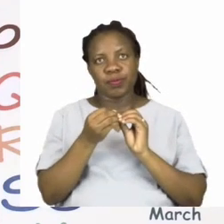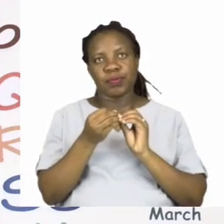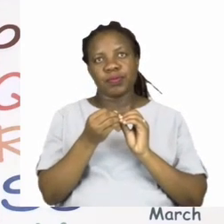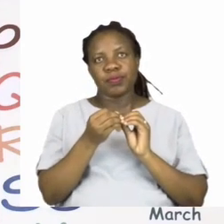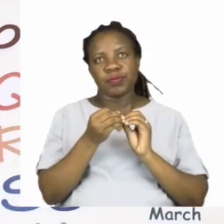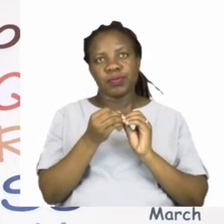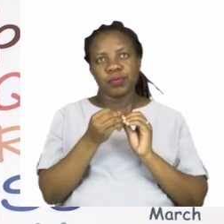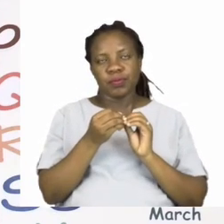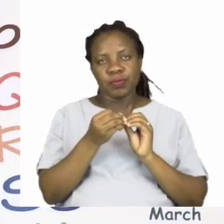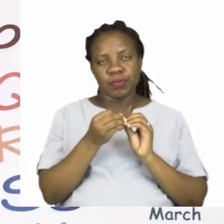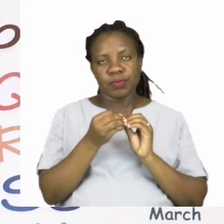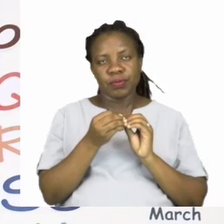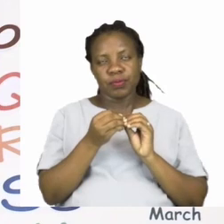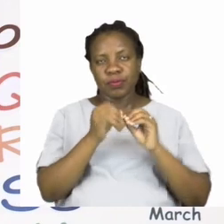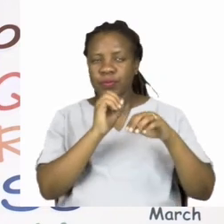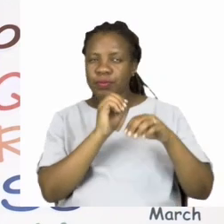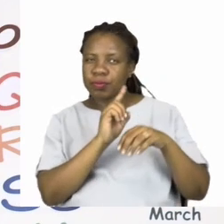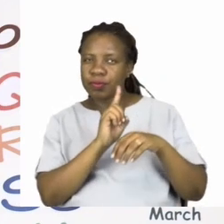one says